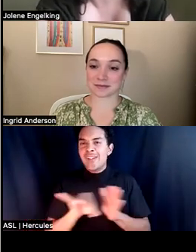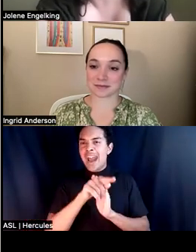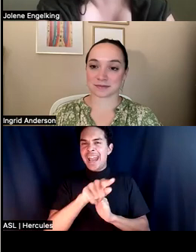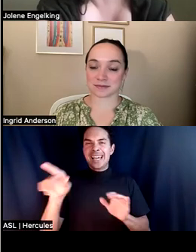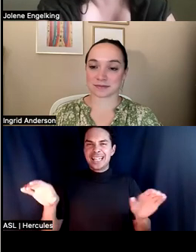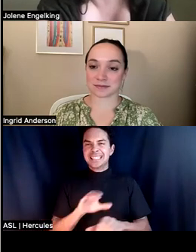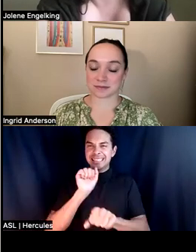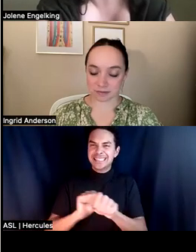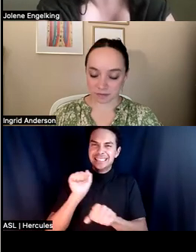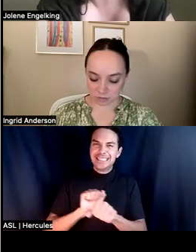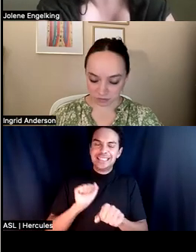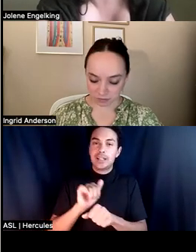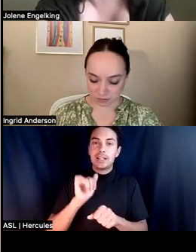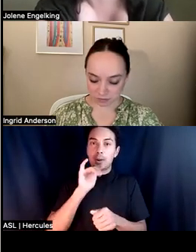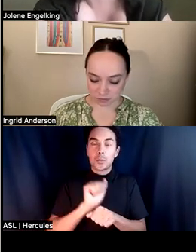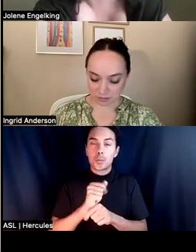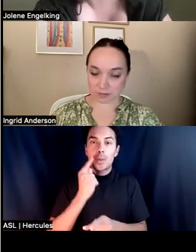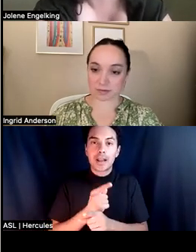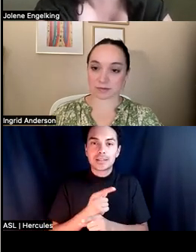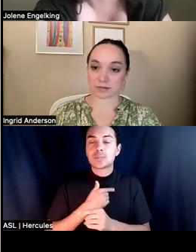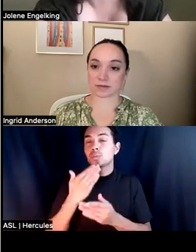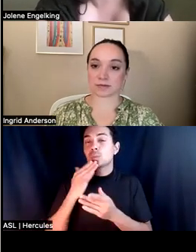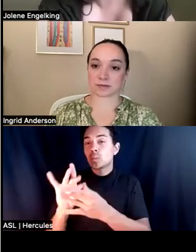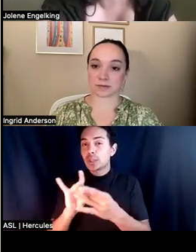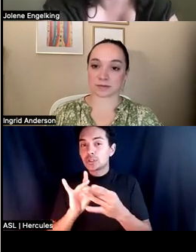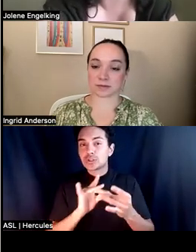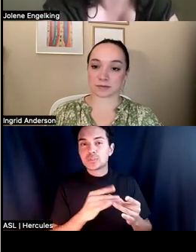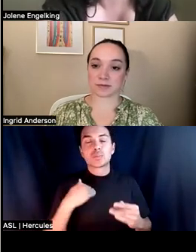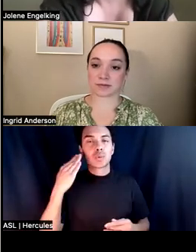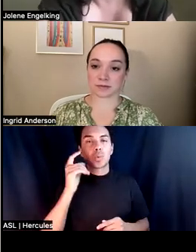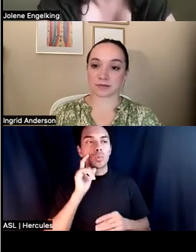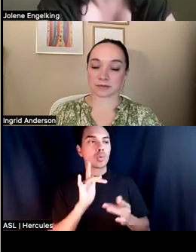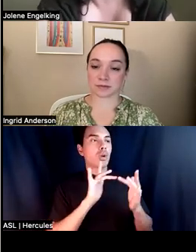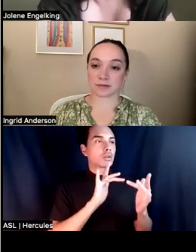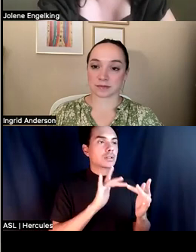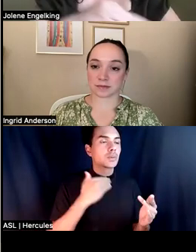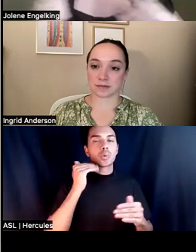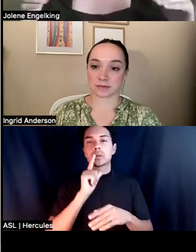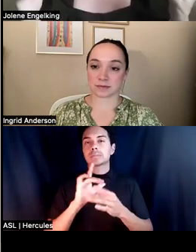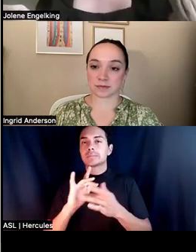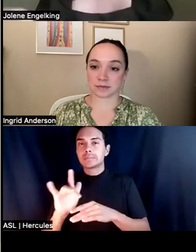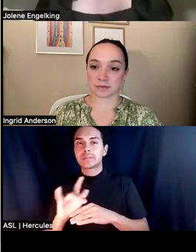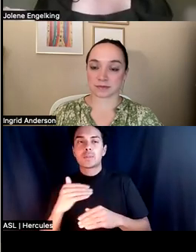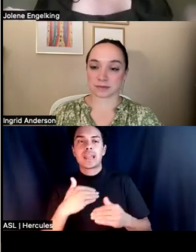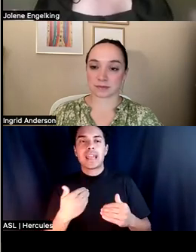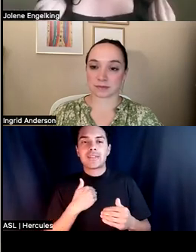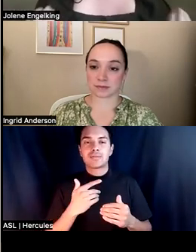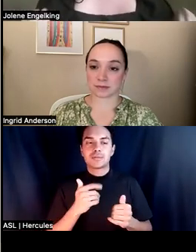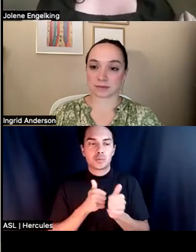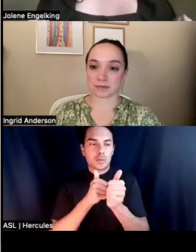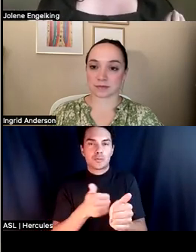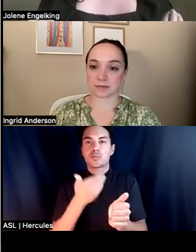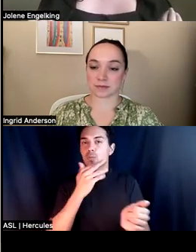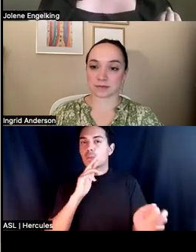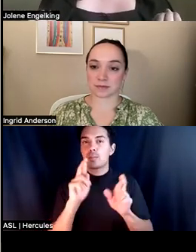time and it's not working quite right. Yes, we have good relationships. Yes, we know who to call, and we have those like trappings of a good response, but it's